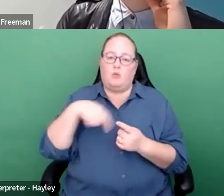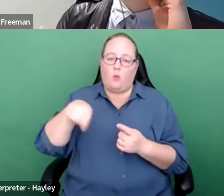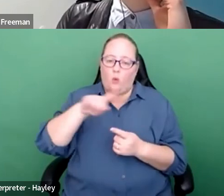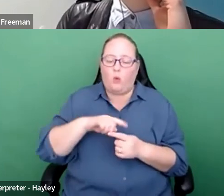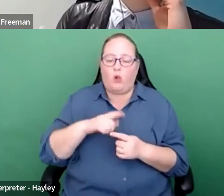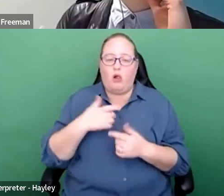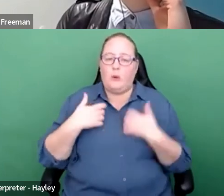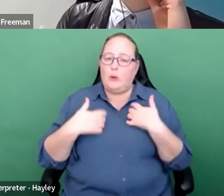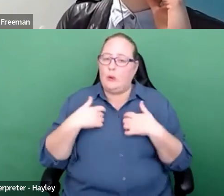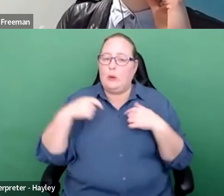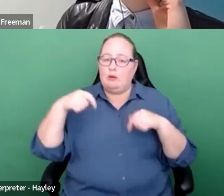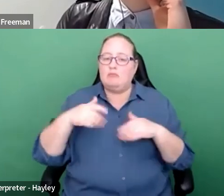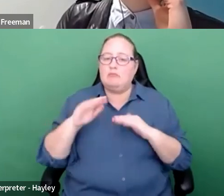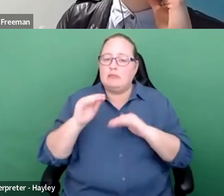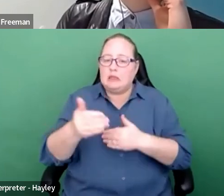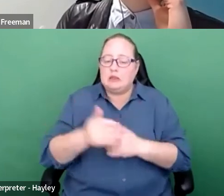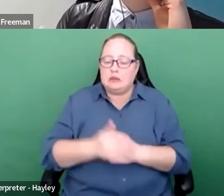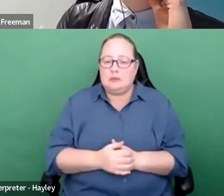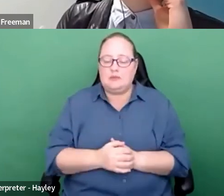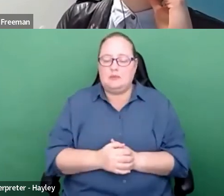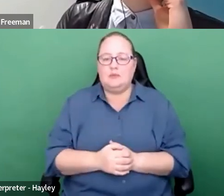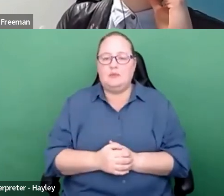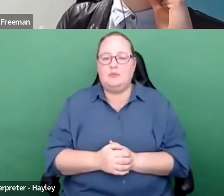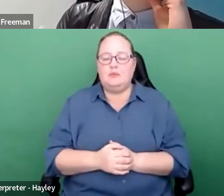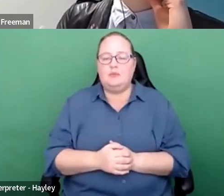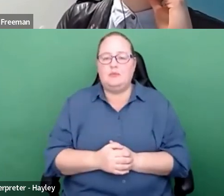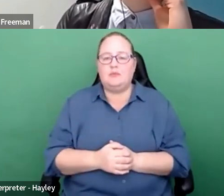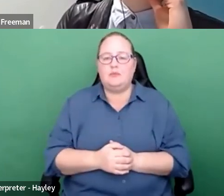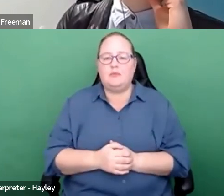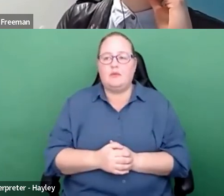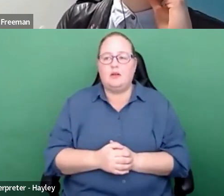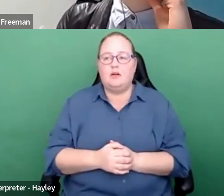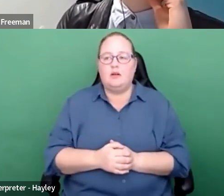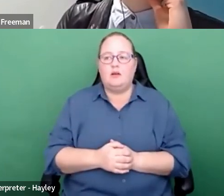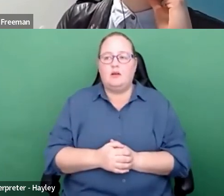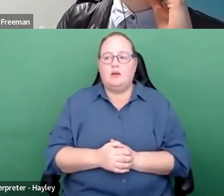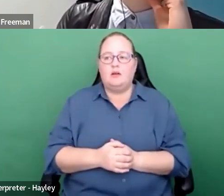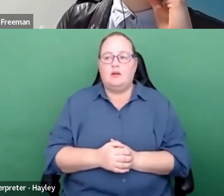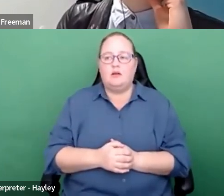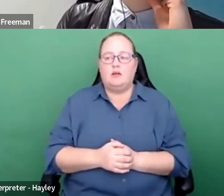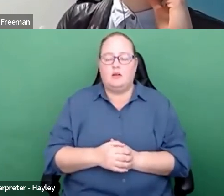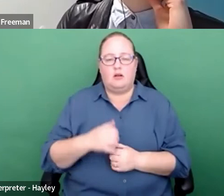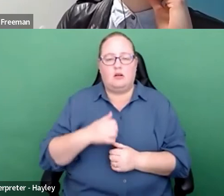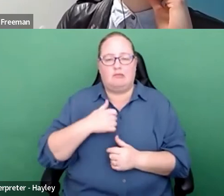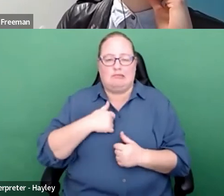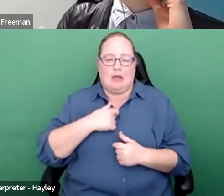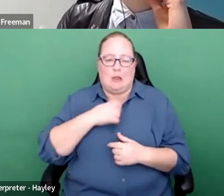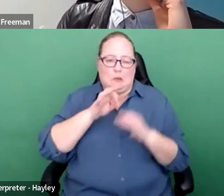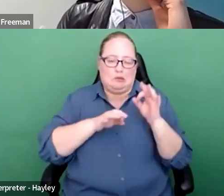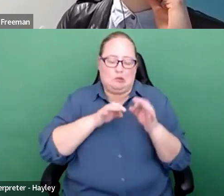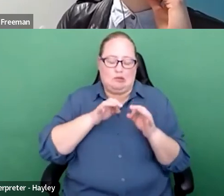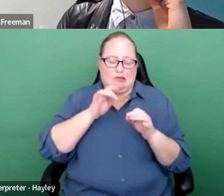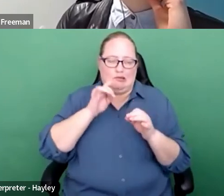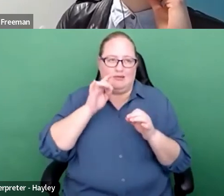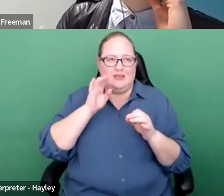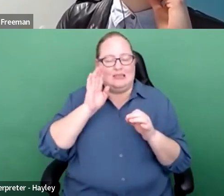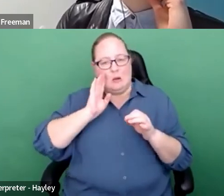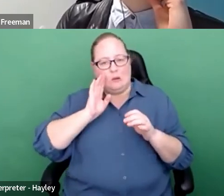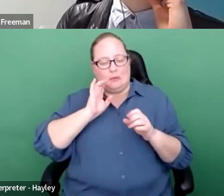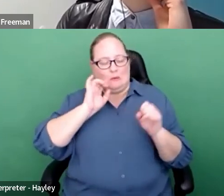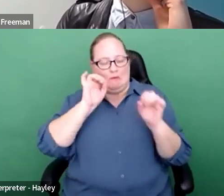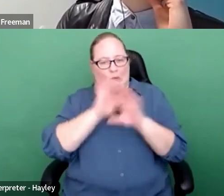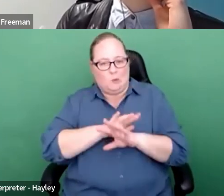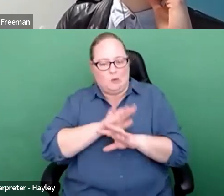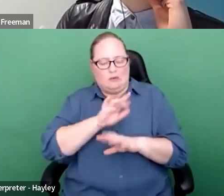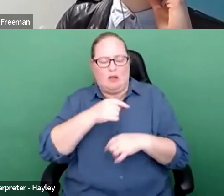session. I'm trying to pull in a lot of threads here, so apologies if my question sounds a bit confused. But I was really thinking